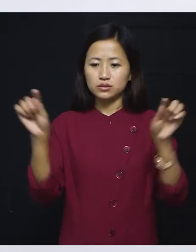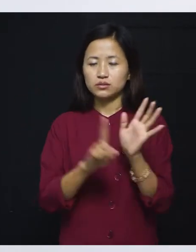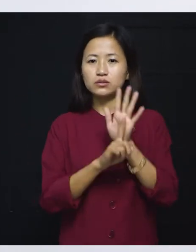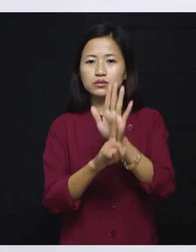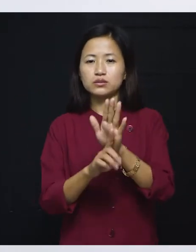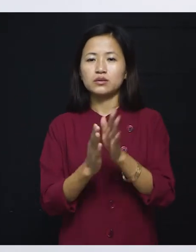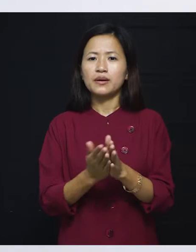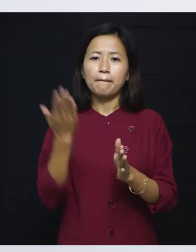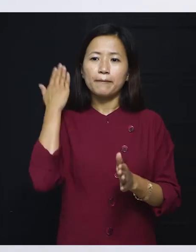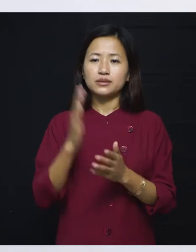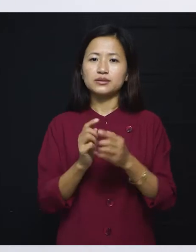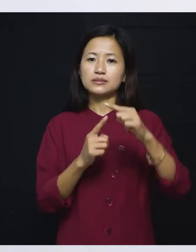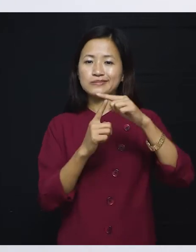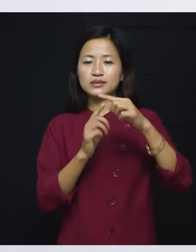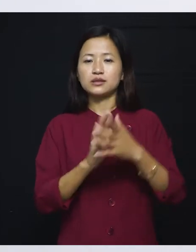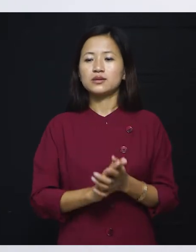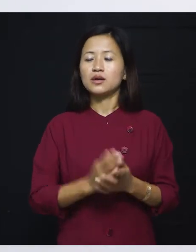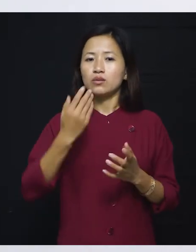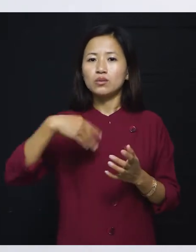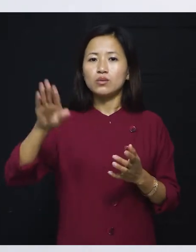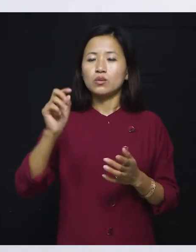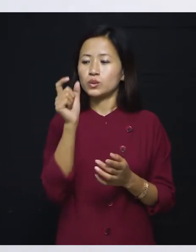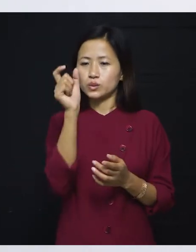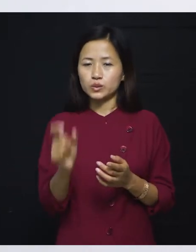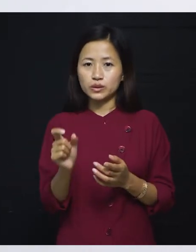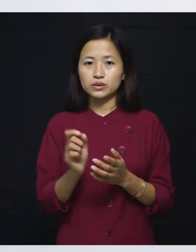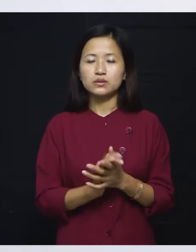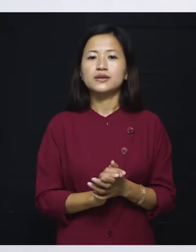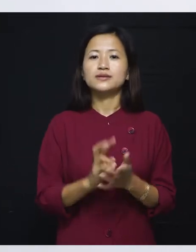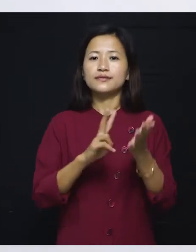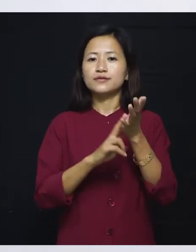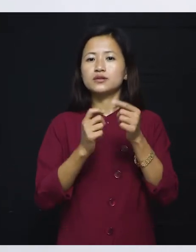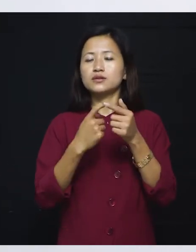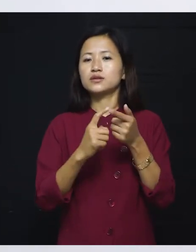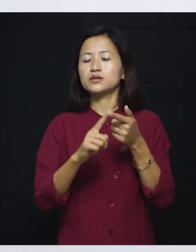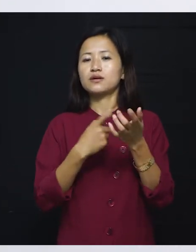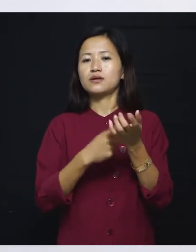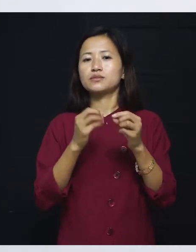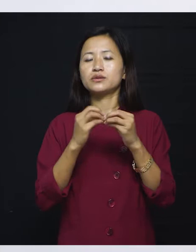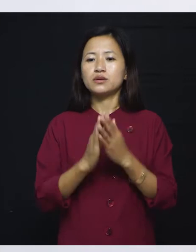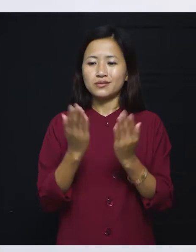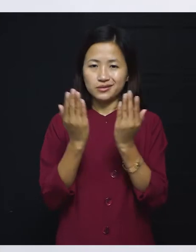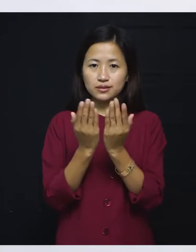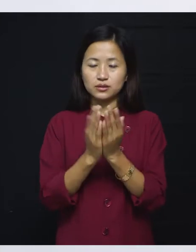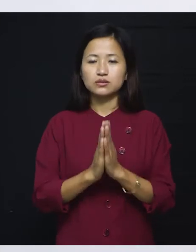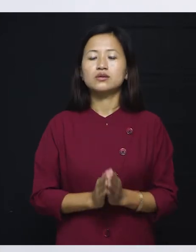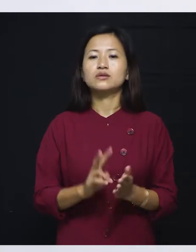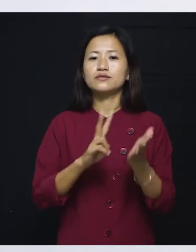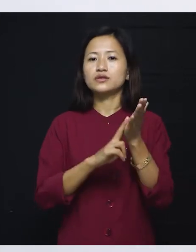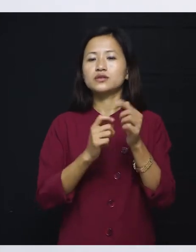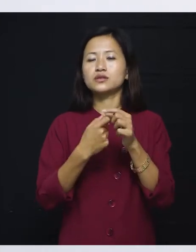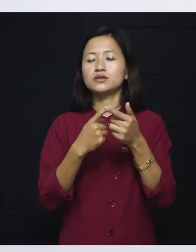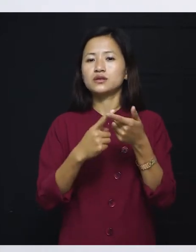past tense. What do we do here? Go. The word go is a verb. Study is also a verb, okay? But